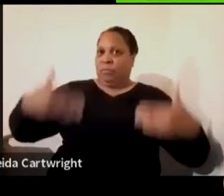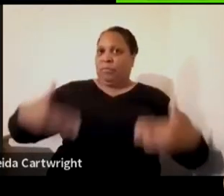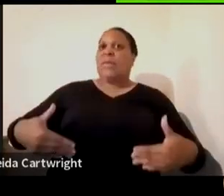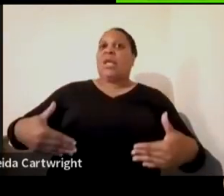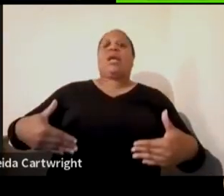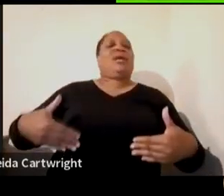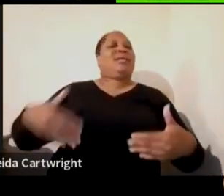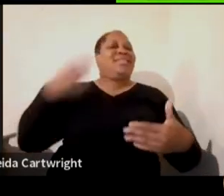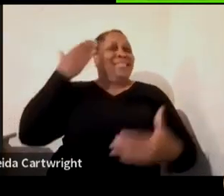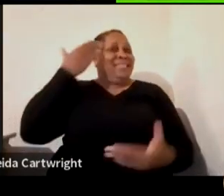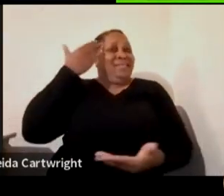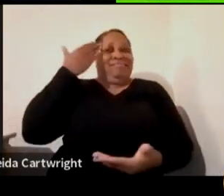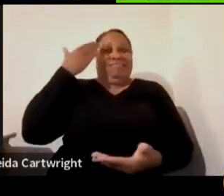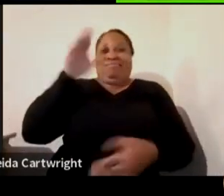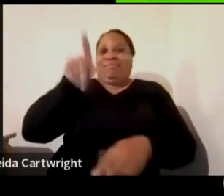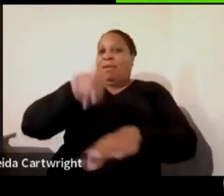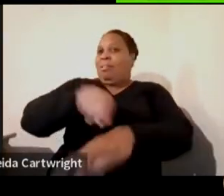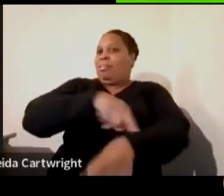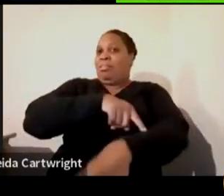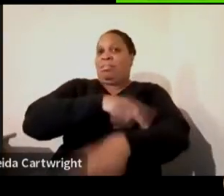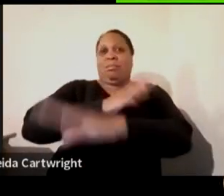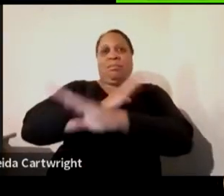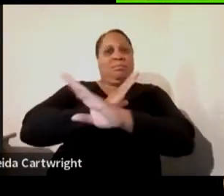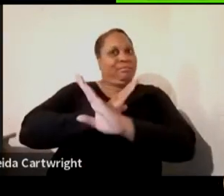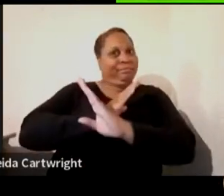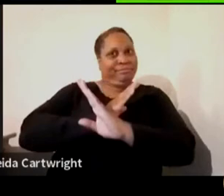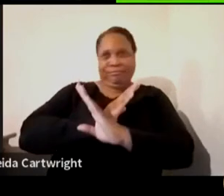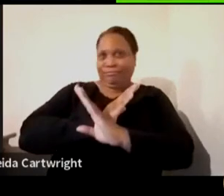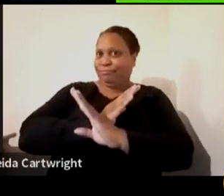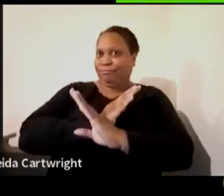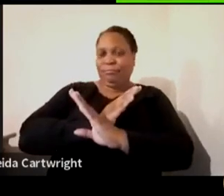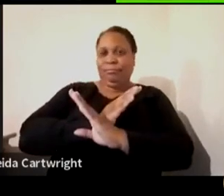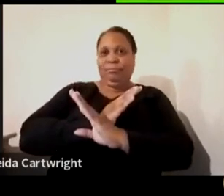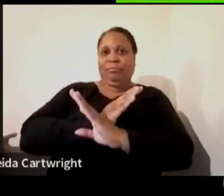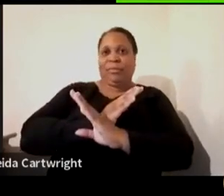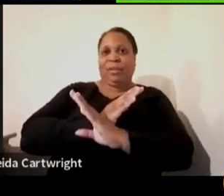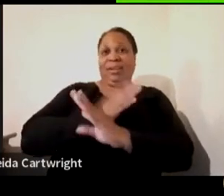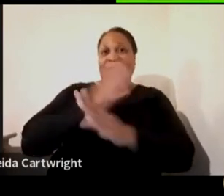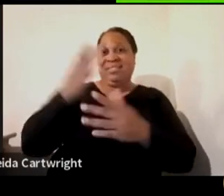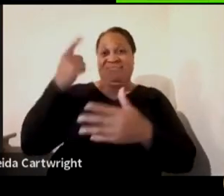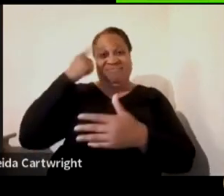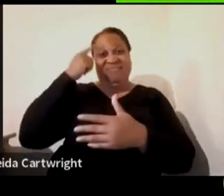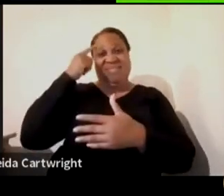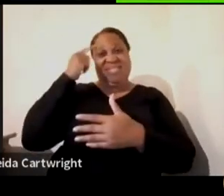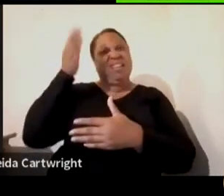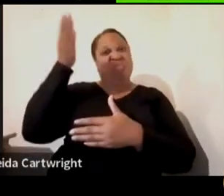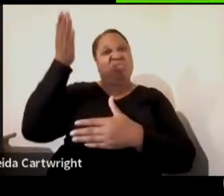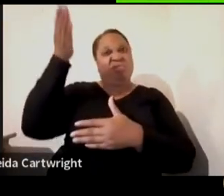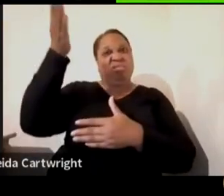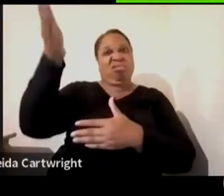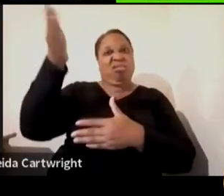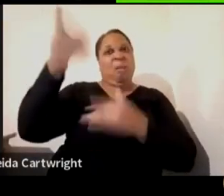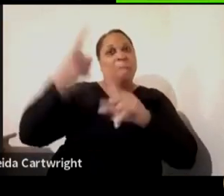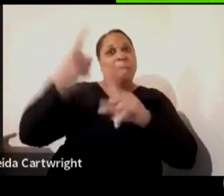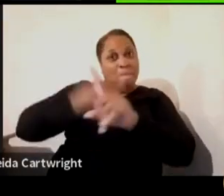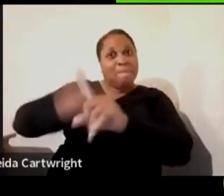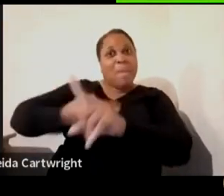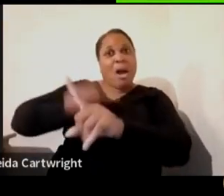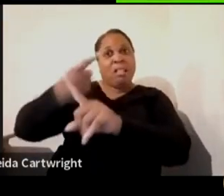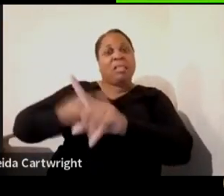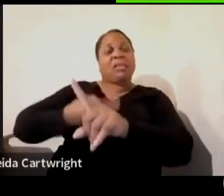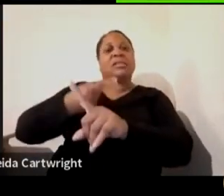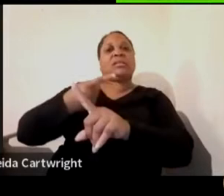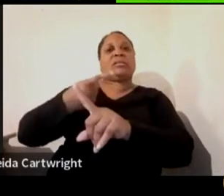how long the protection will be. It's on the order of at least months. And I think that that's one of the limitations